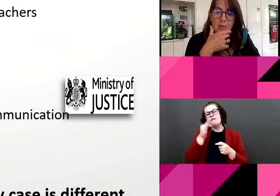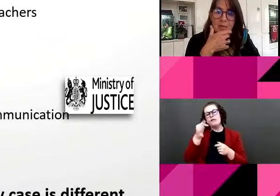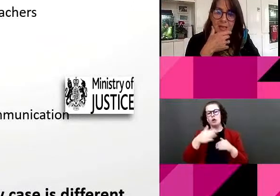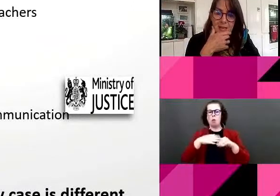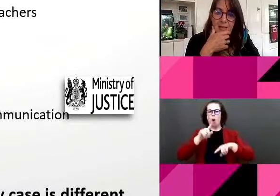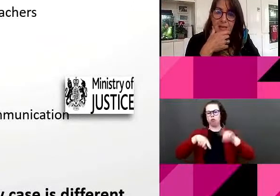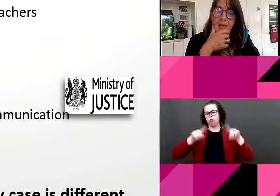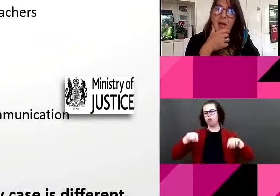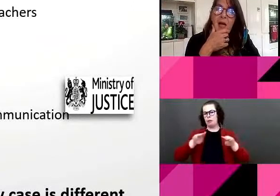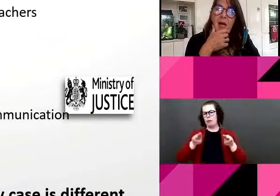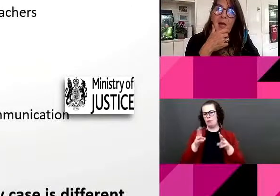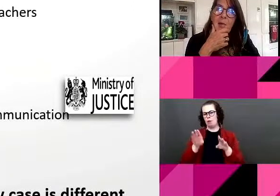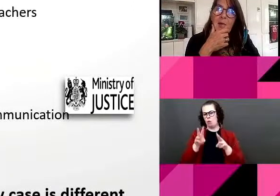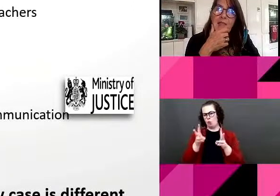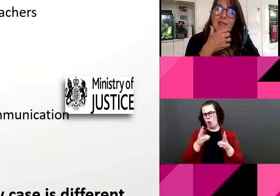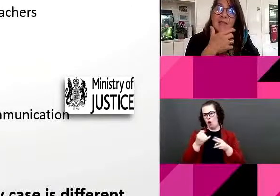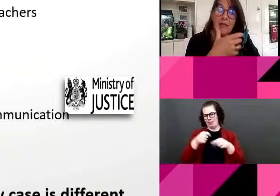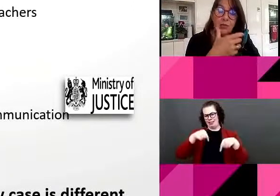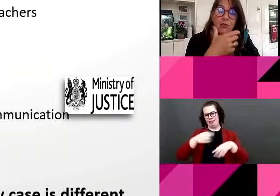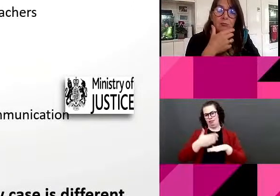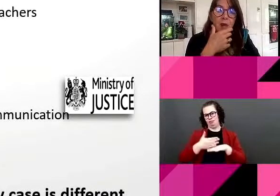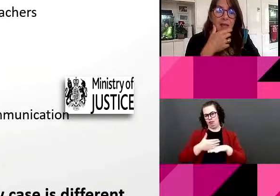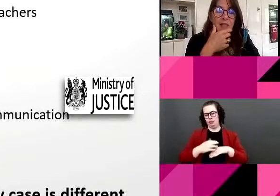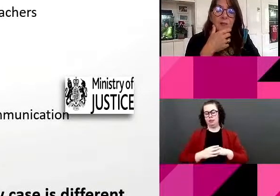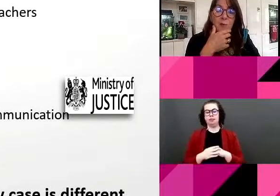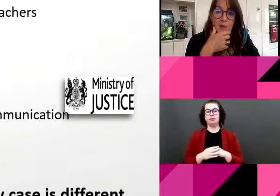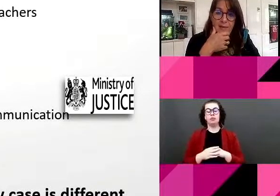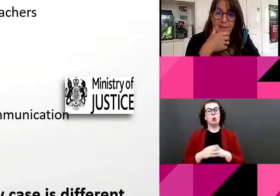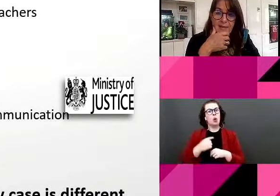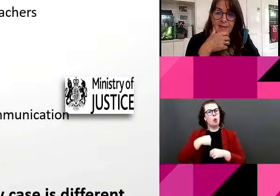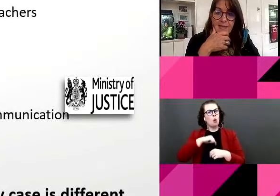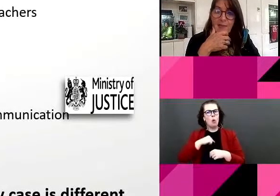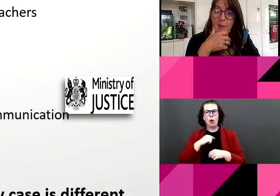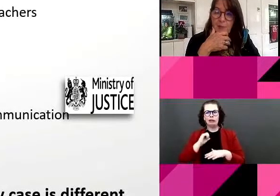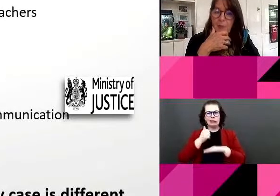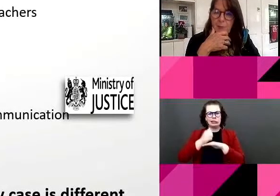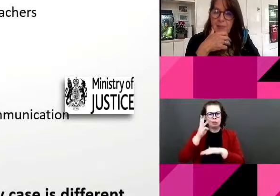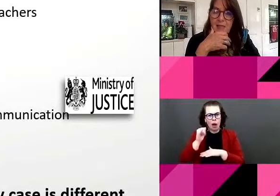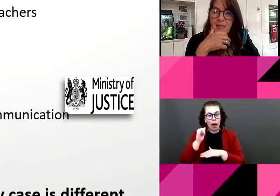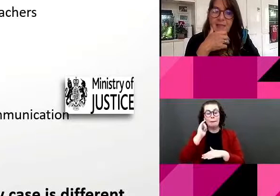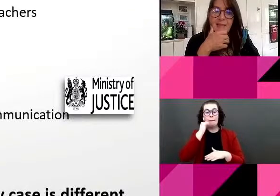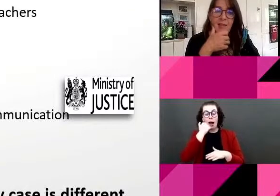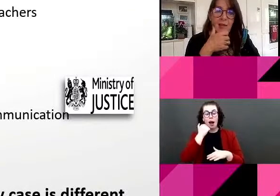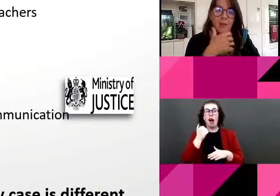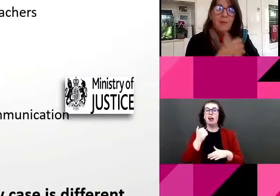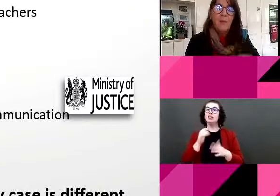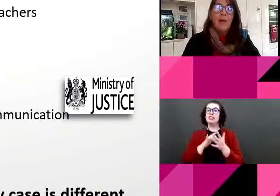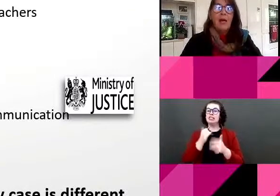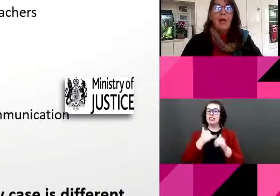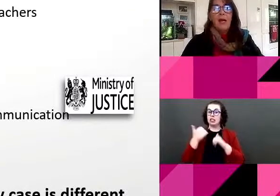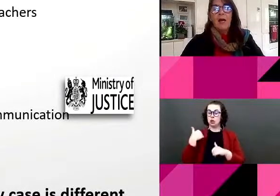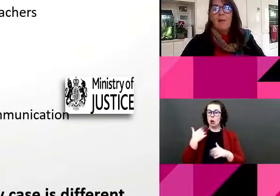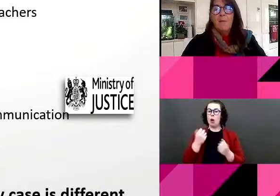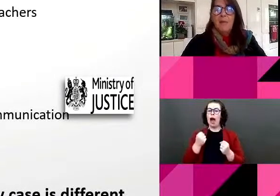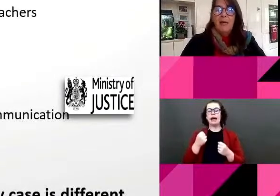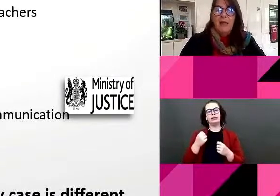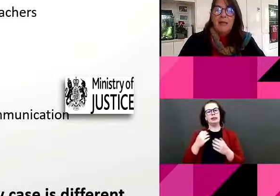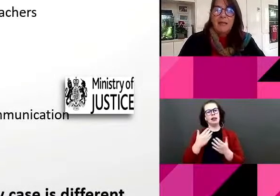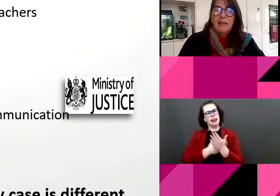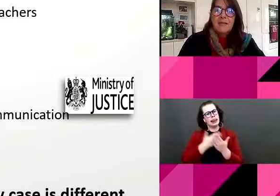were brought in as a statutory right for witnesses about 15 years ago.